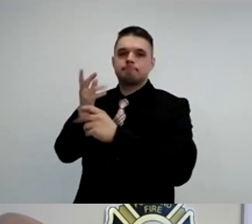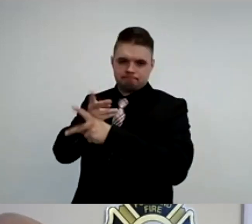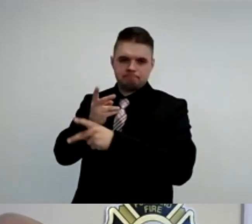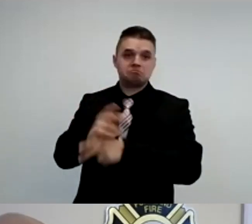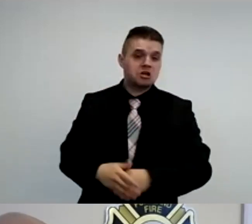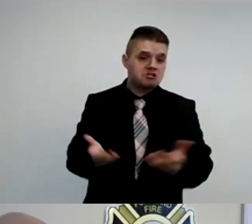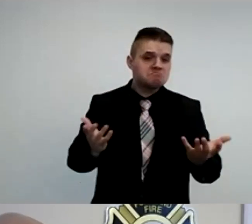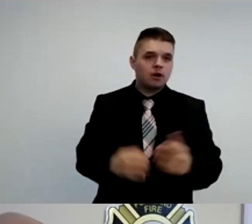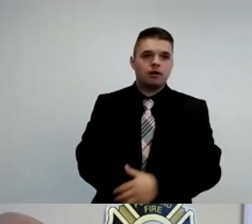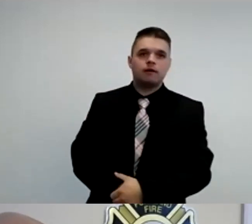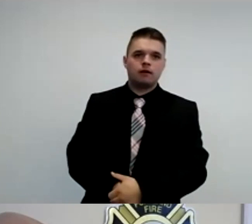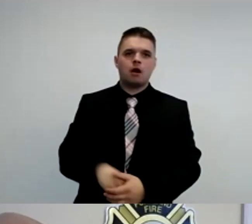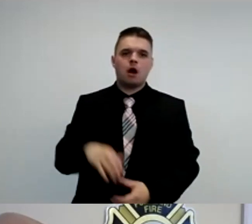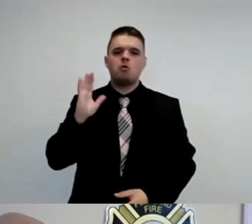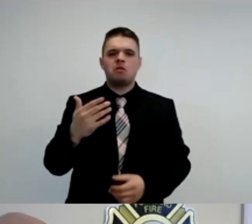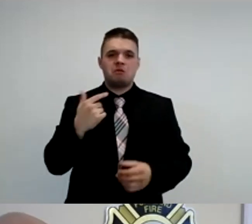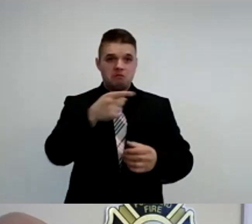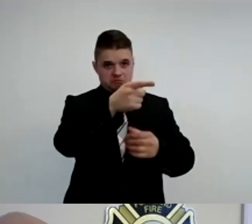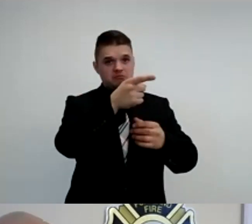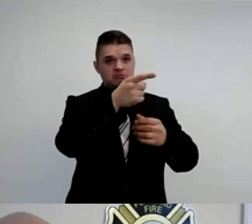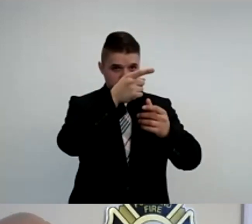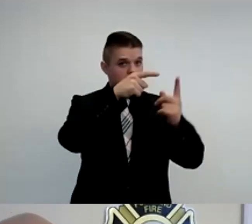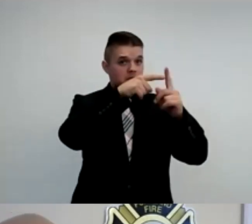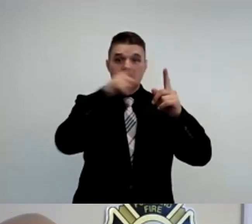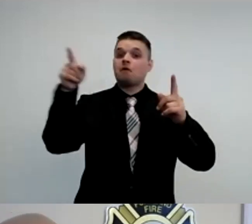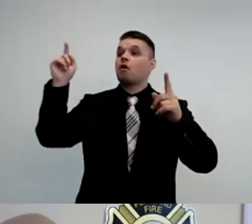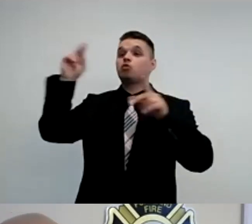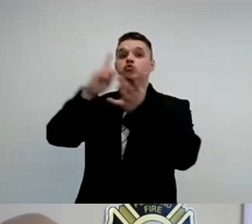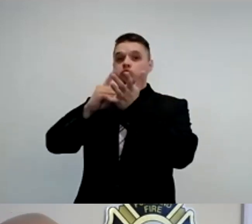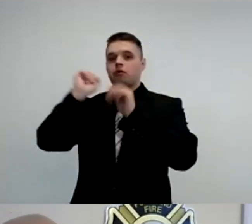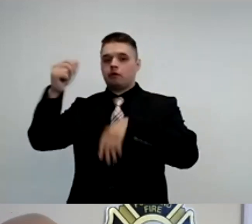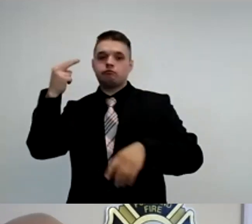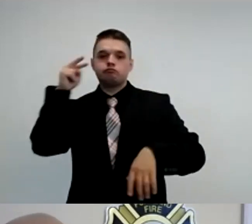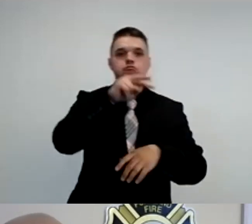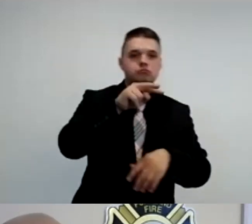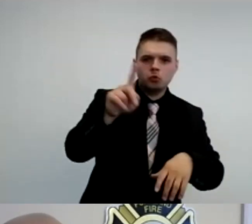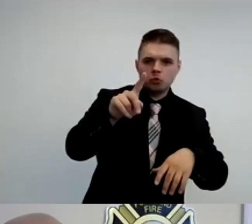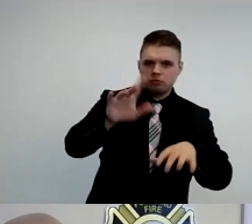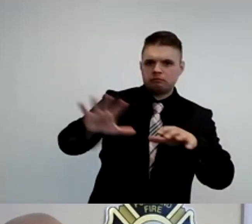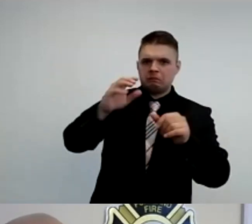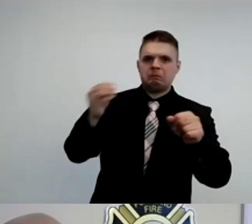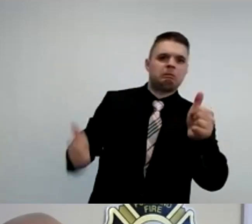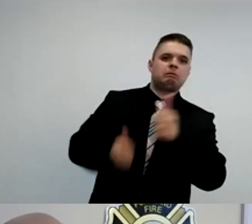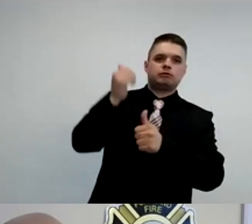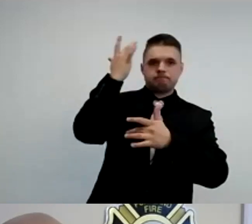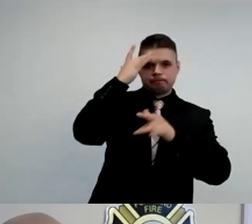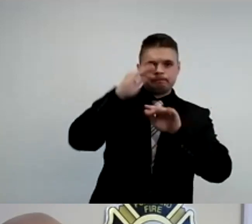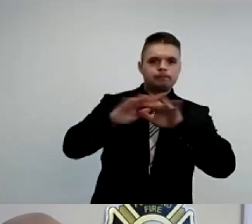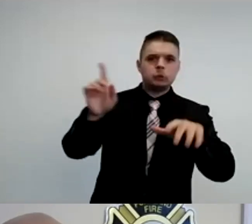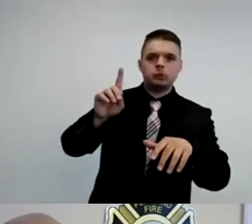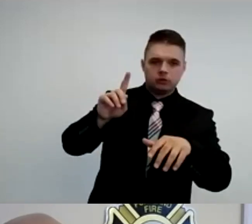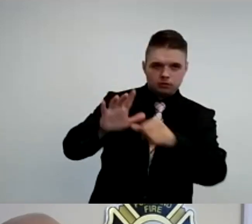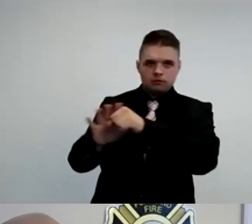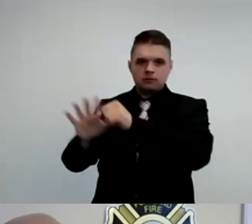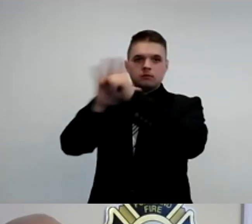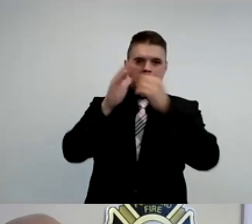will be available to the physicians that monitor that kind of thing. And from our end, it'll be a good indication as to